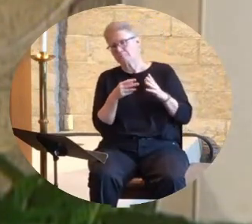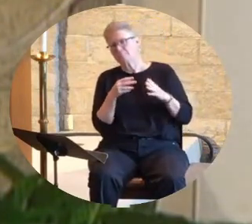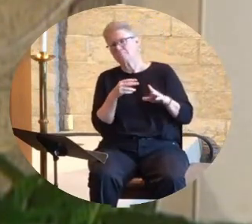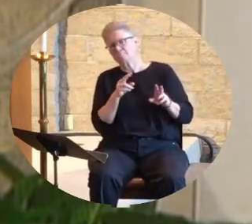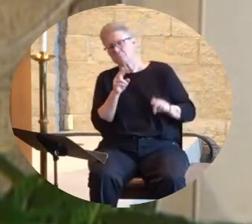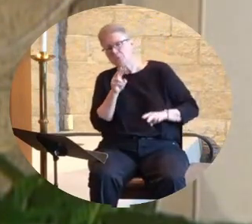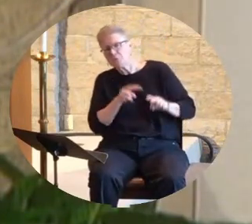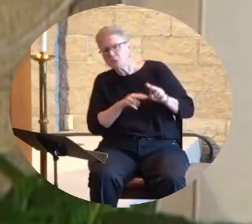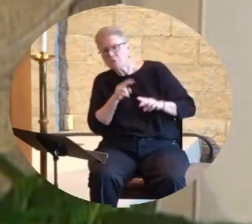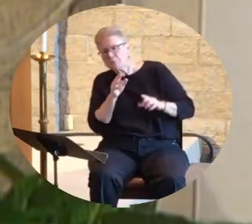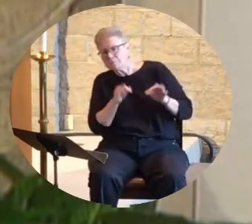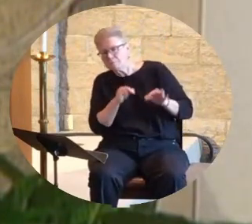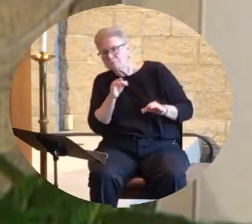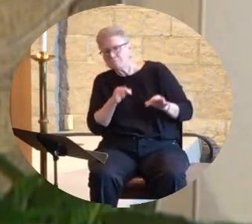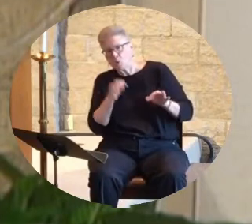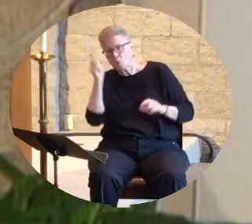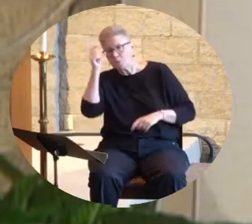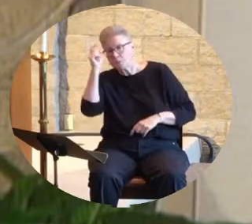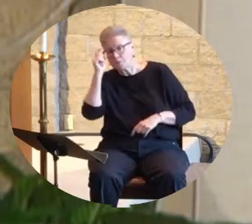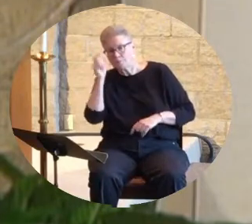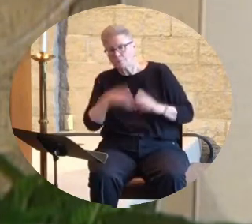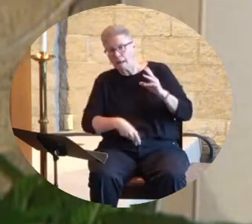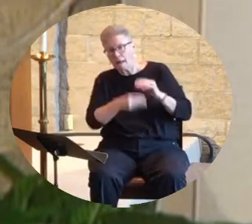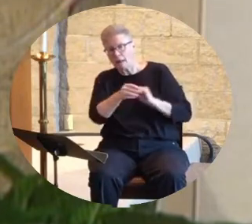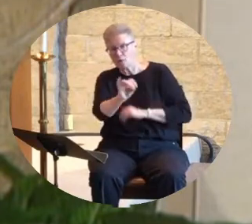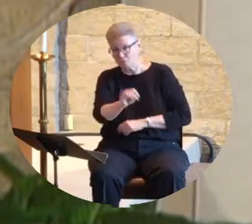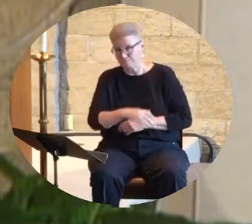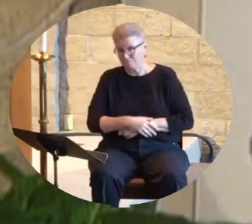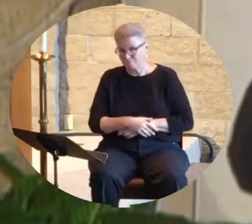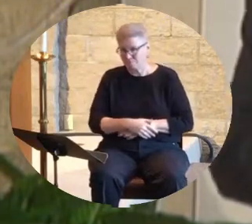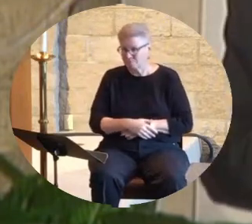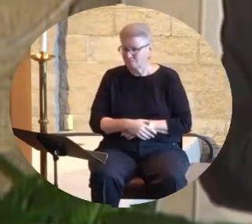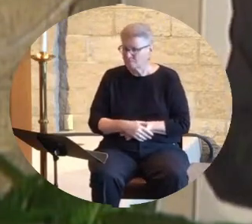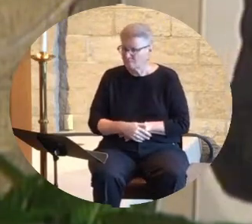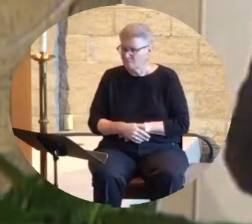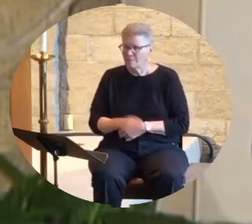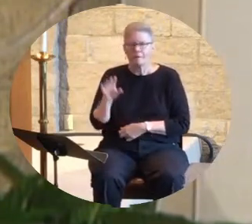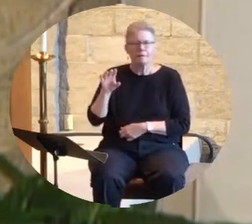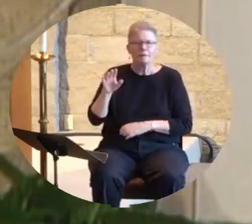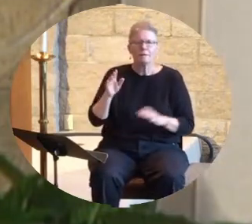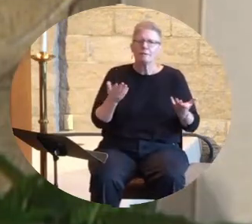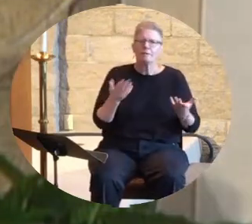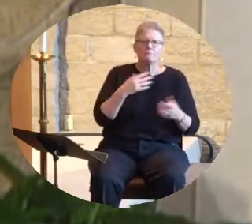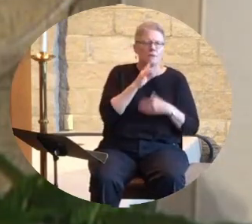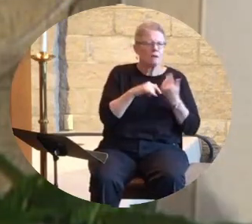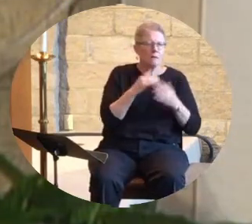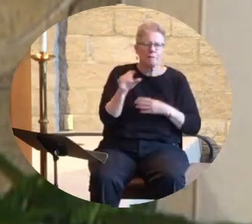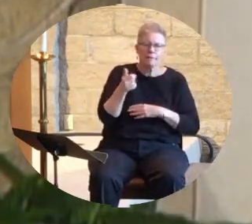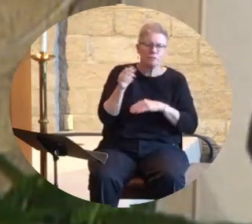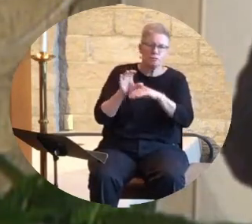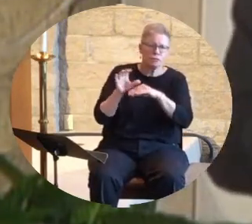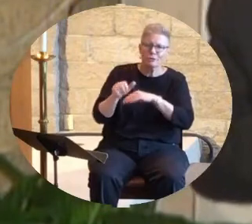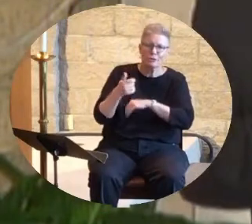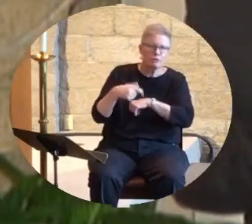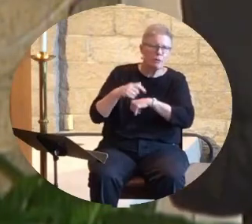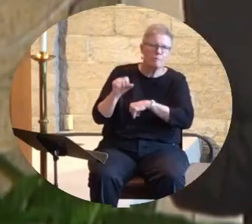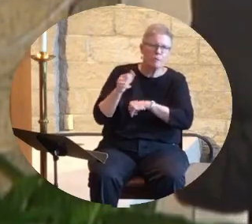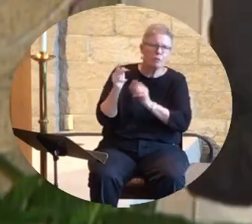I worked with someone one time, and we laugh about it now. It's another church, another time, another place.